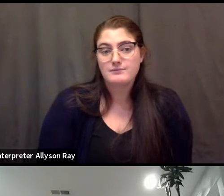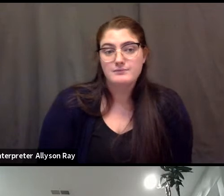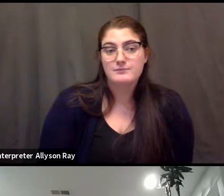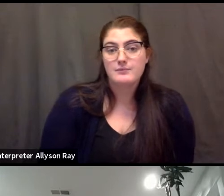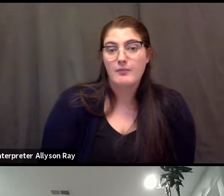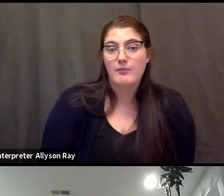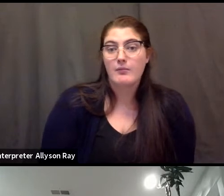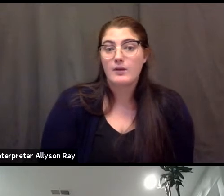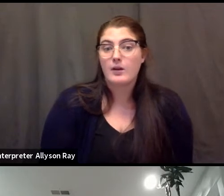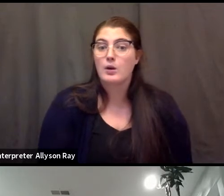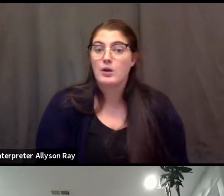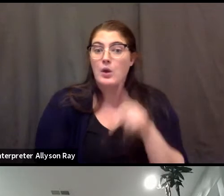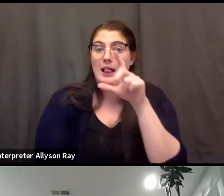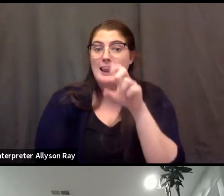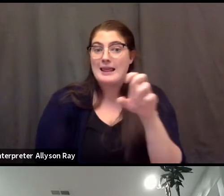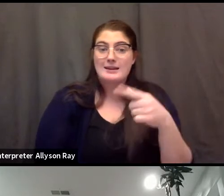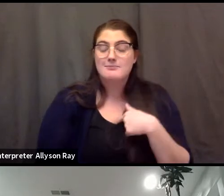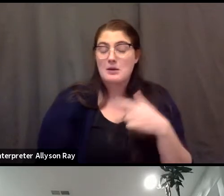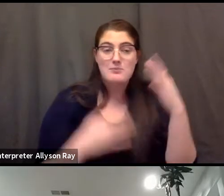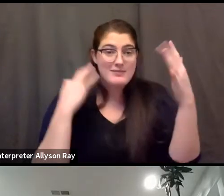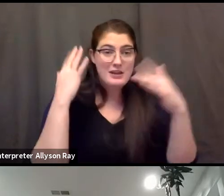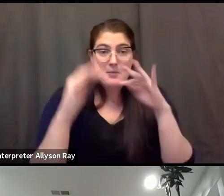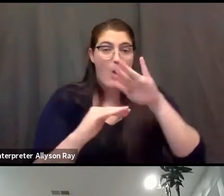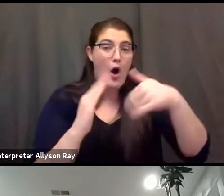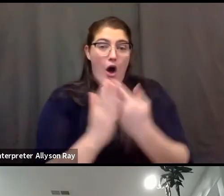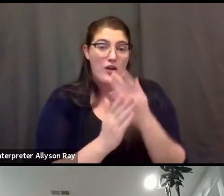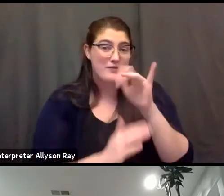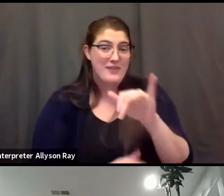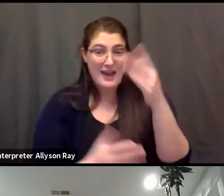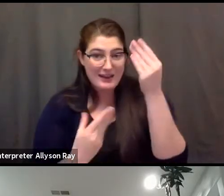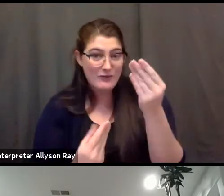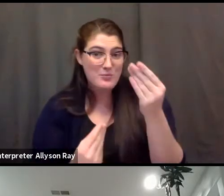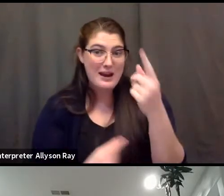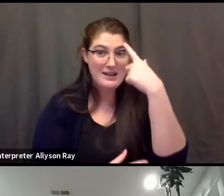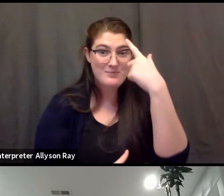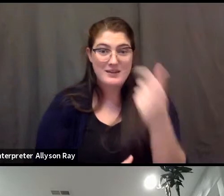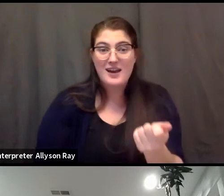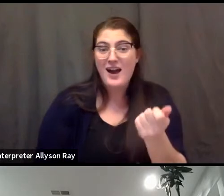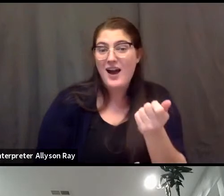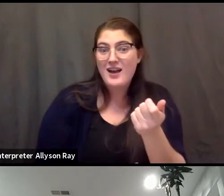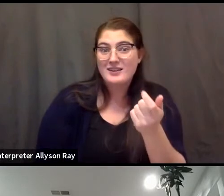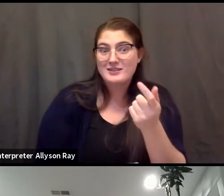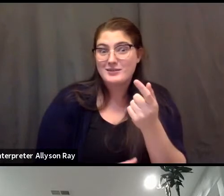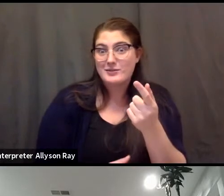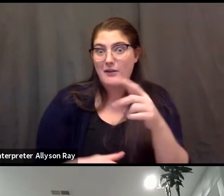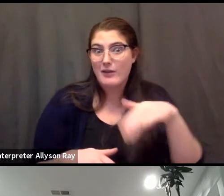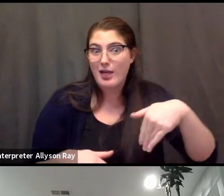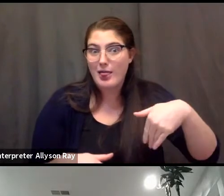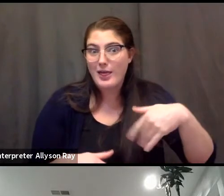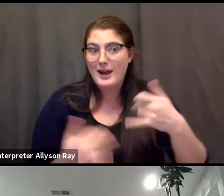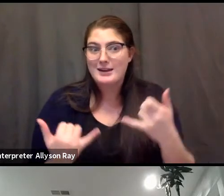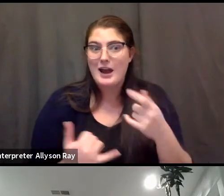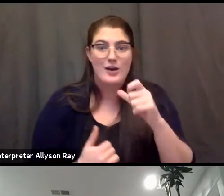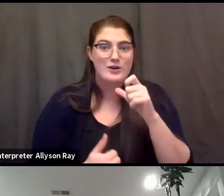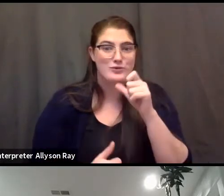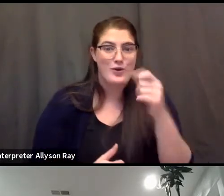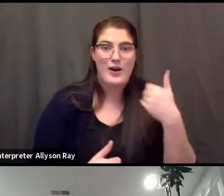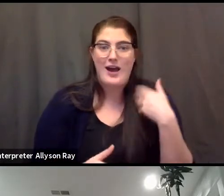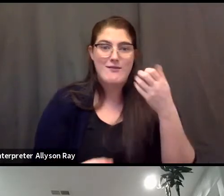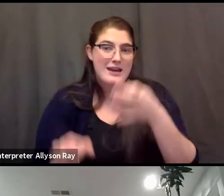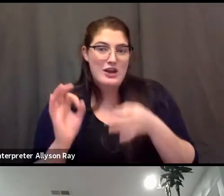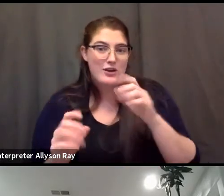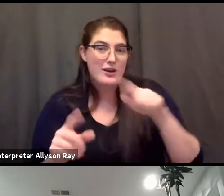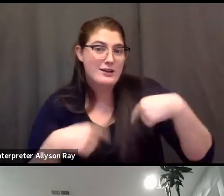Well, we will take all of that in consideration, and because of the lateness of the hour, and because you're not due for a hearing until